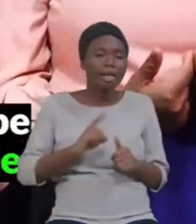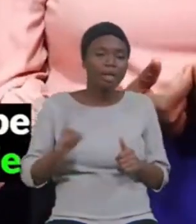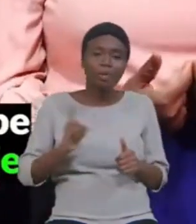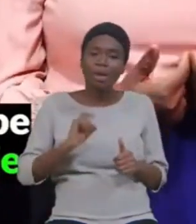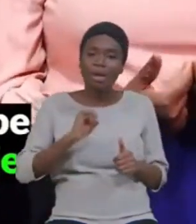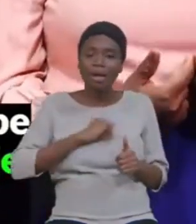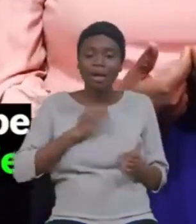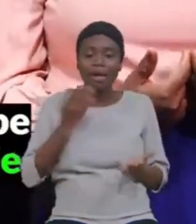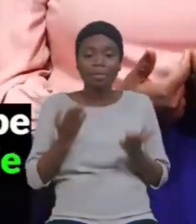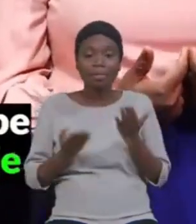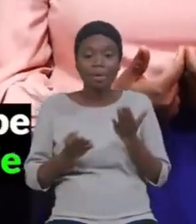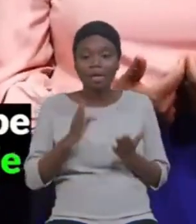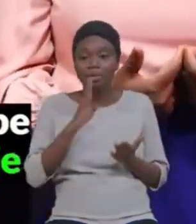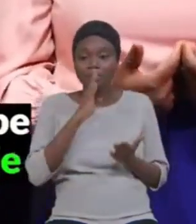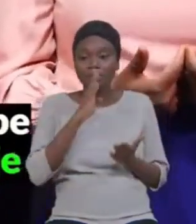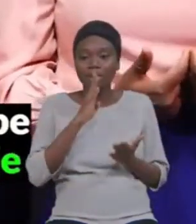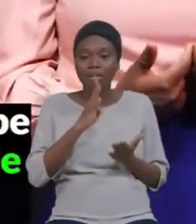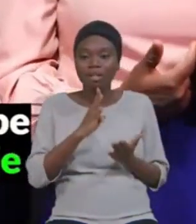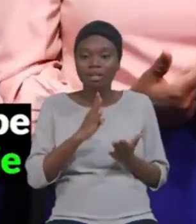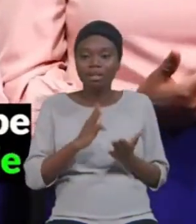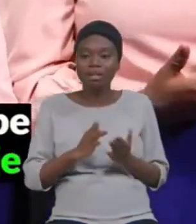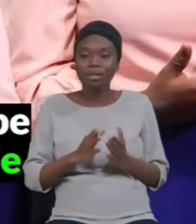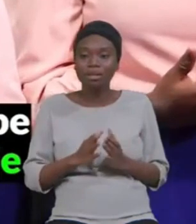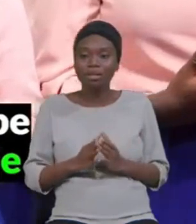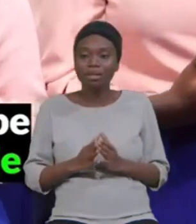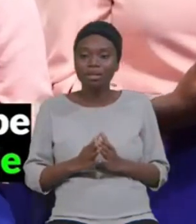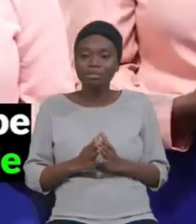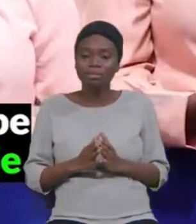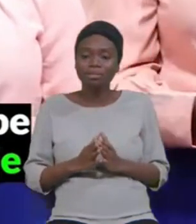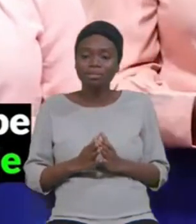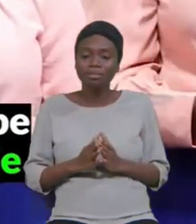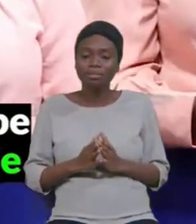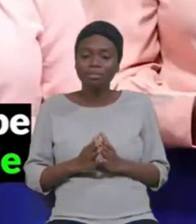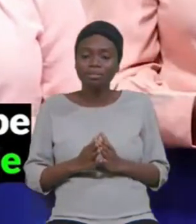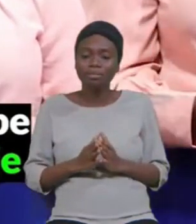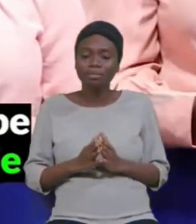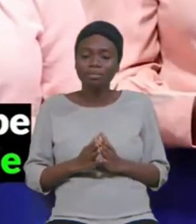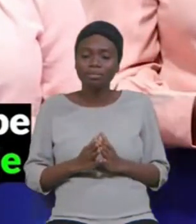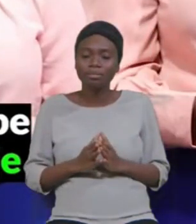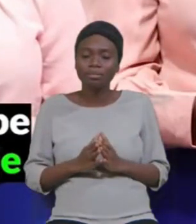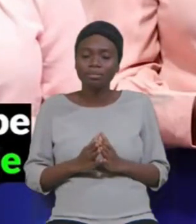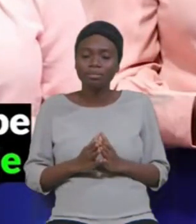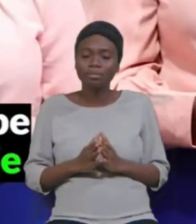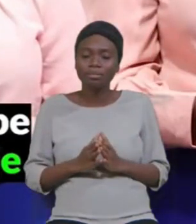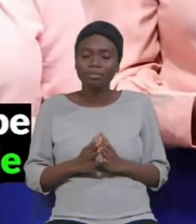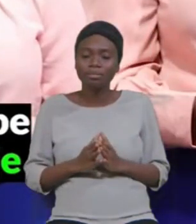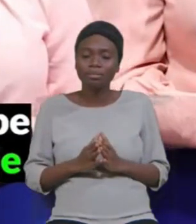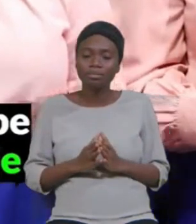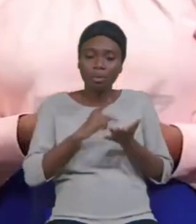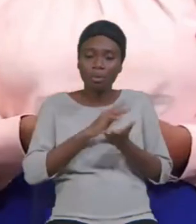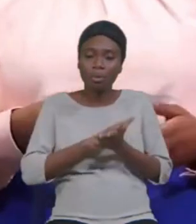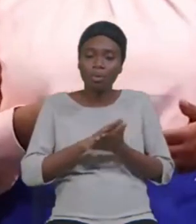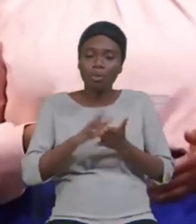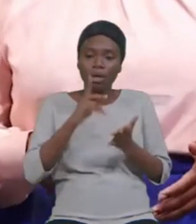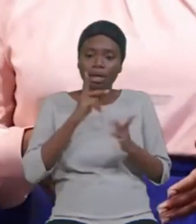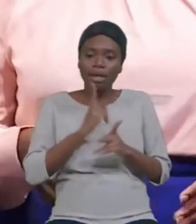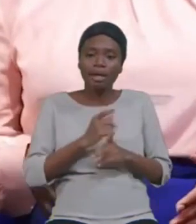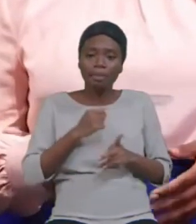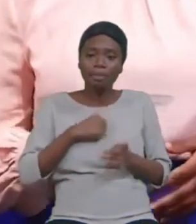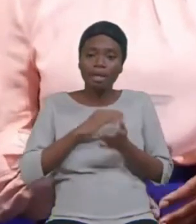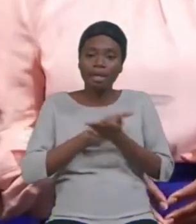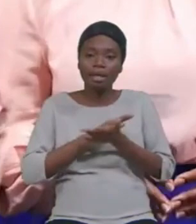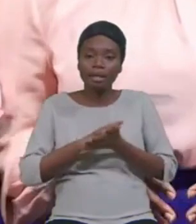wherever I may be. Keep me pure. Keep me pure. Keep me